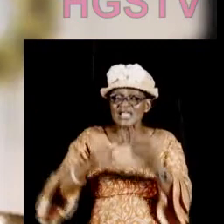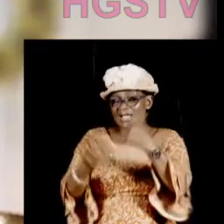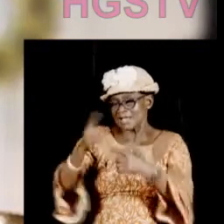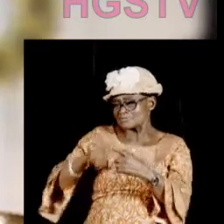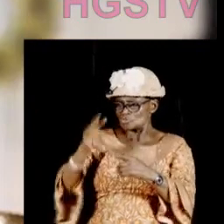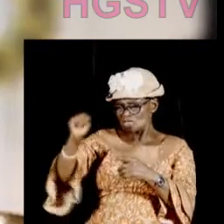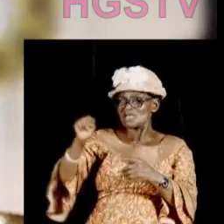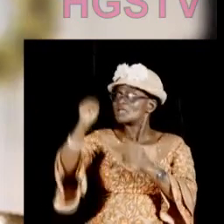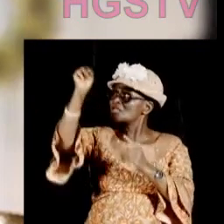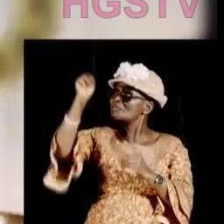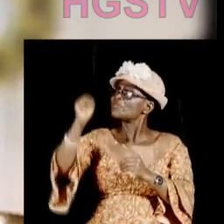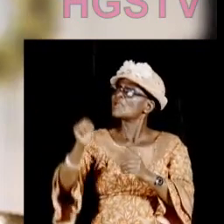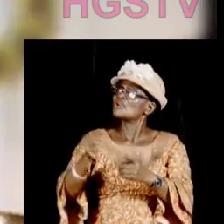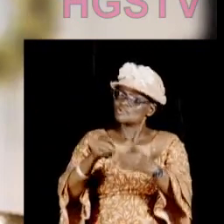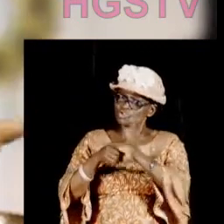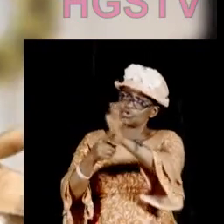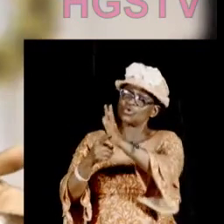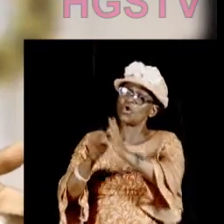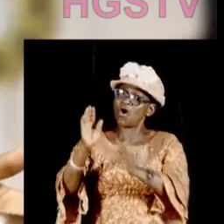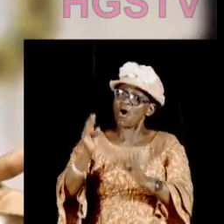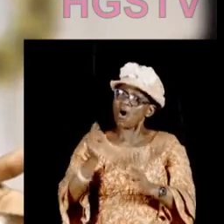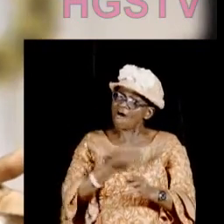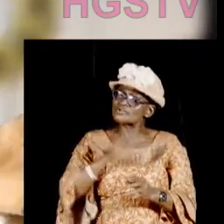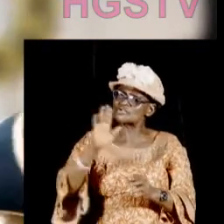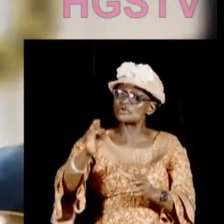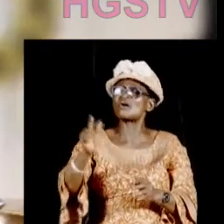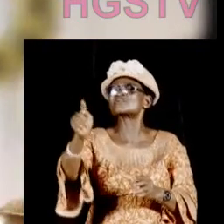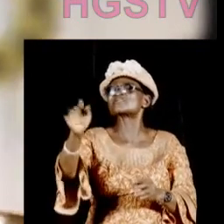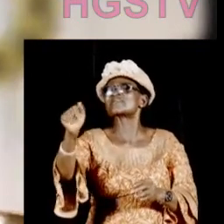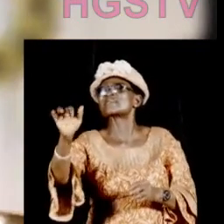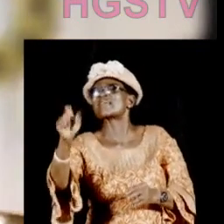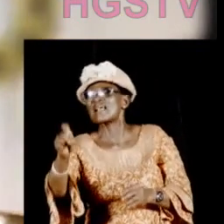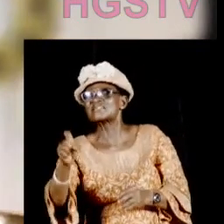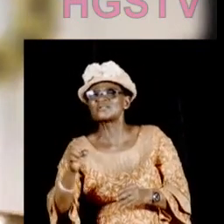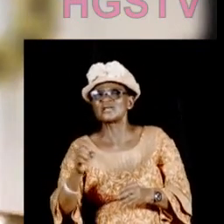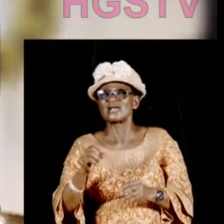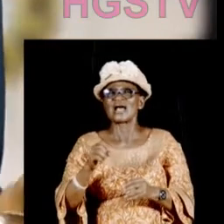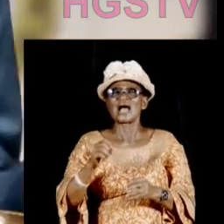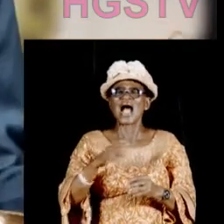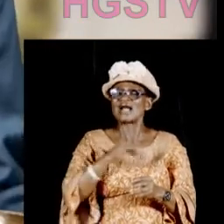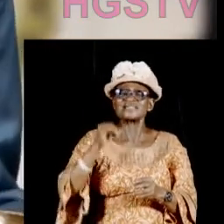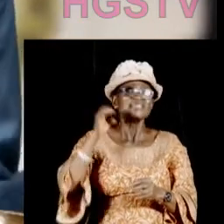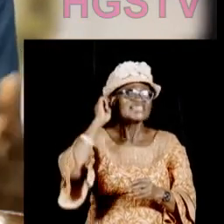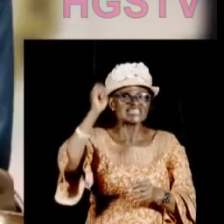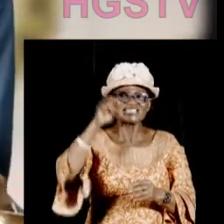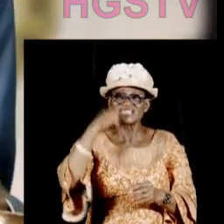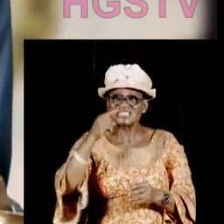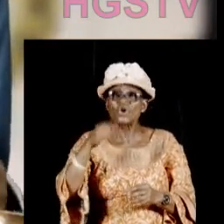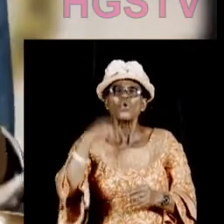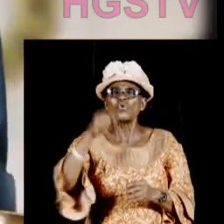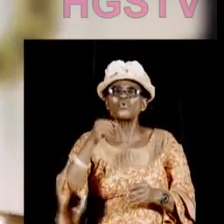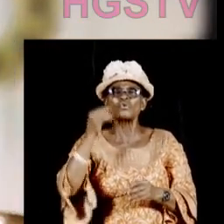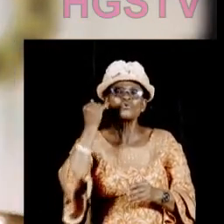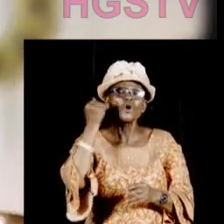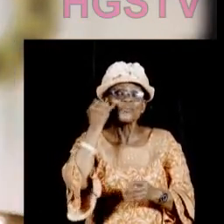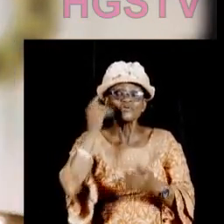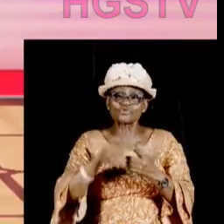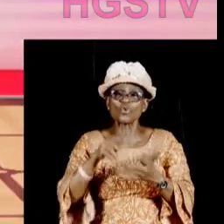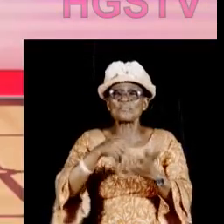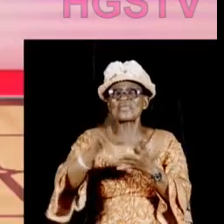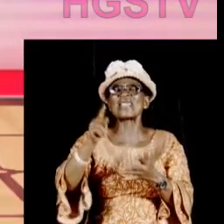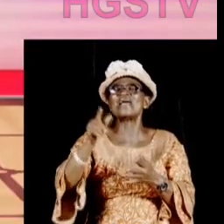"You need to show us your tax." And Jesus asked from Peter, who's supposed to pay tax, children or stranger? Peter said,